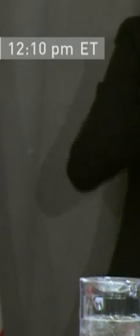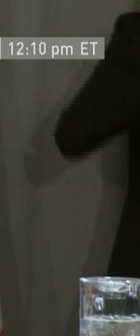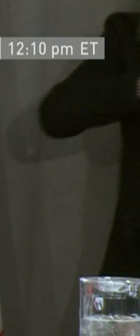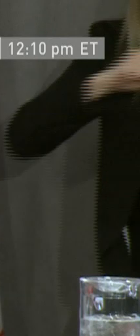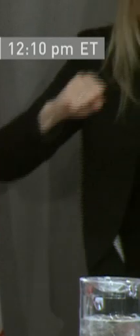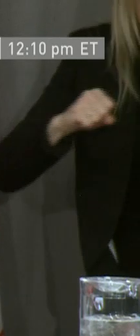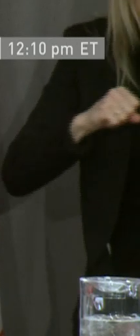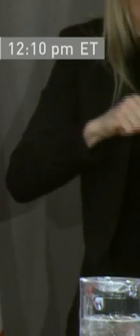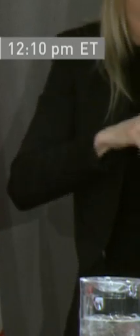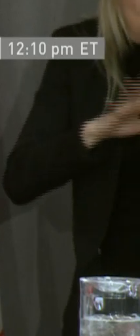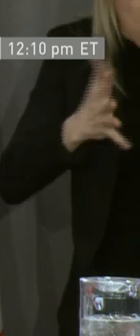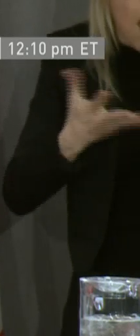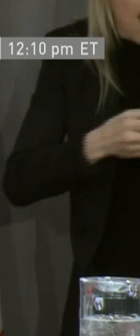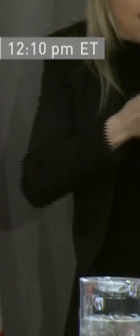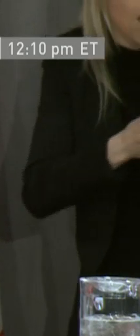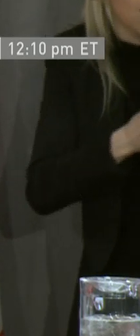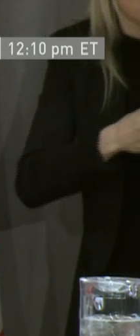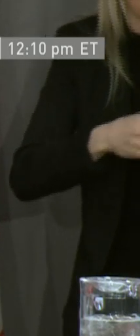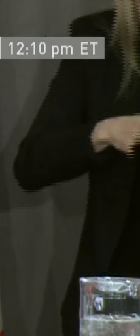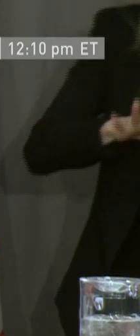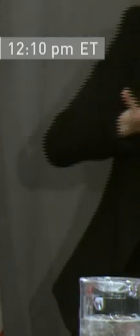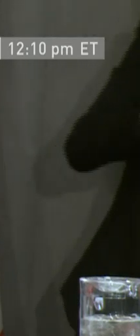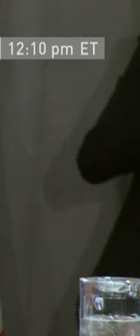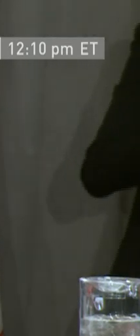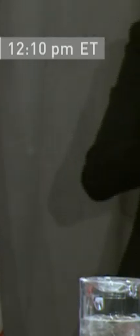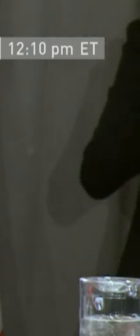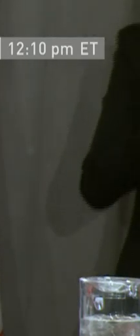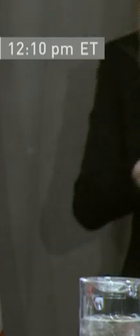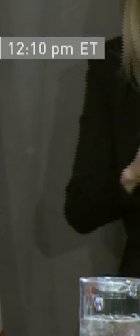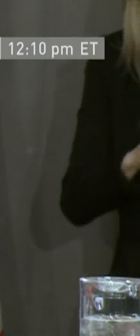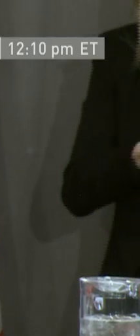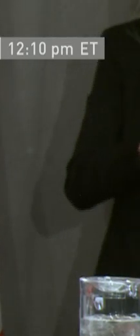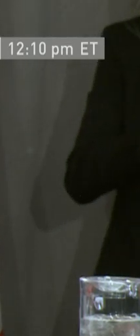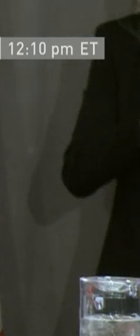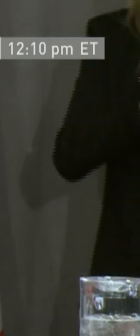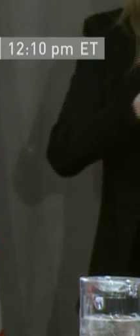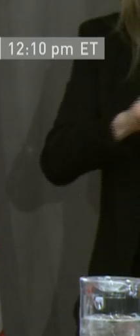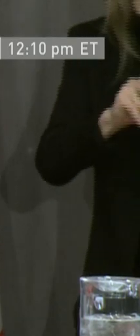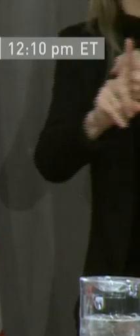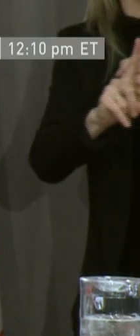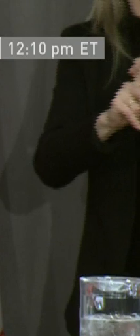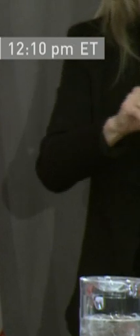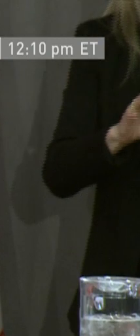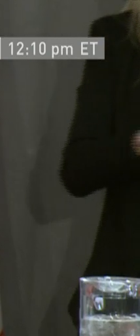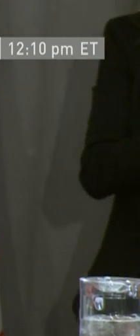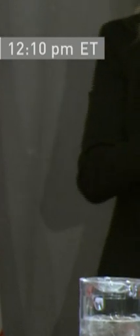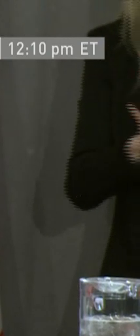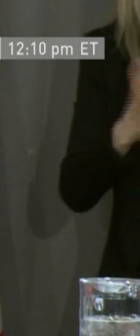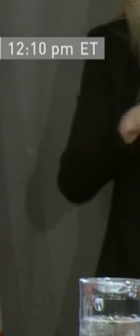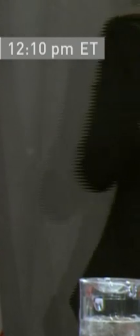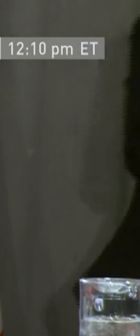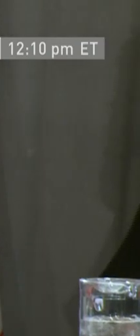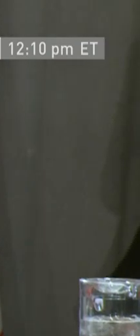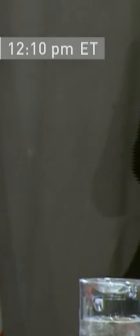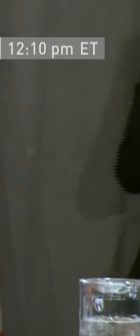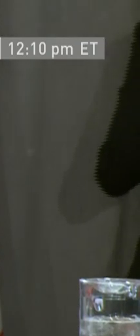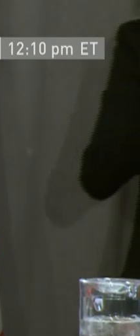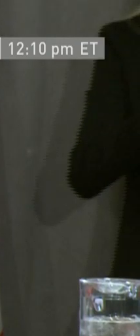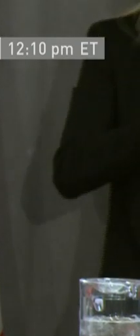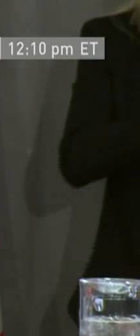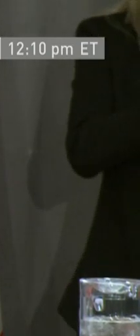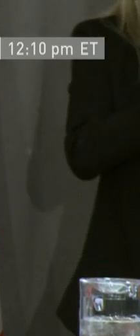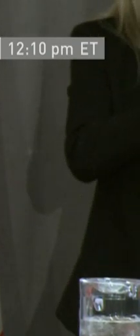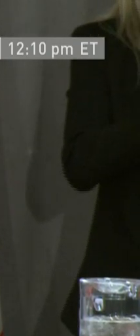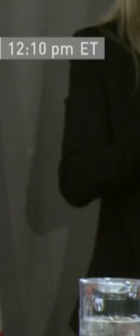we've laid out in the past under our extraordinary measures. They are all still in the toolkit. But I think the main thing